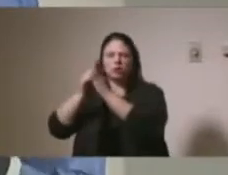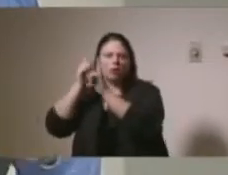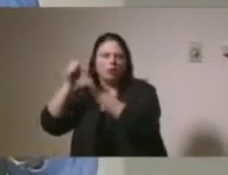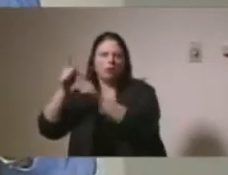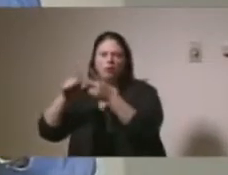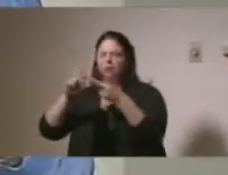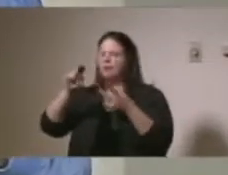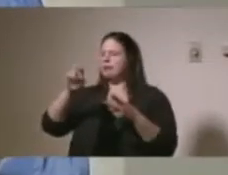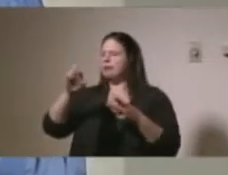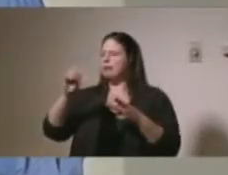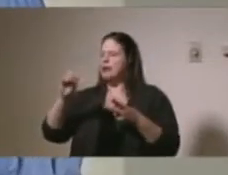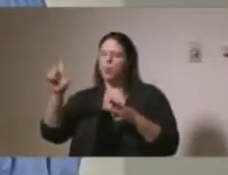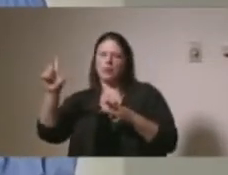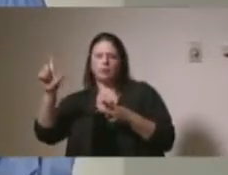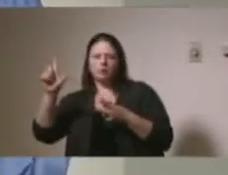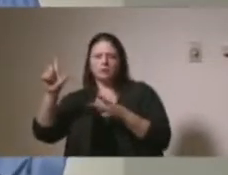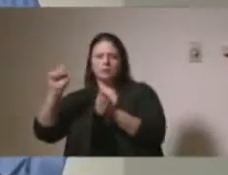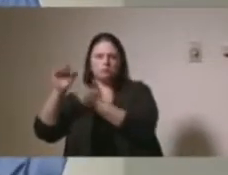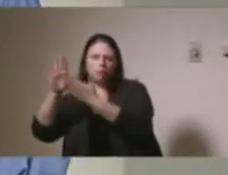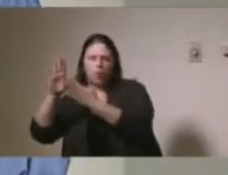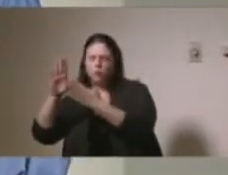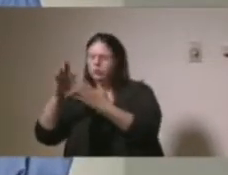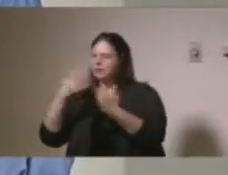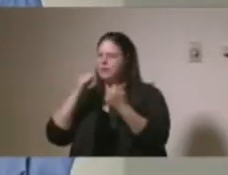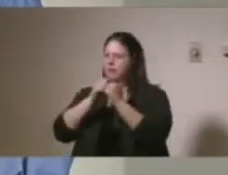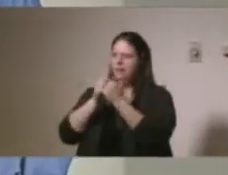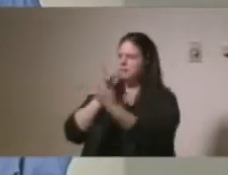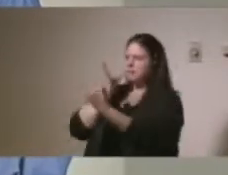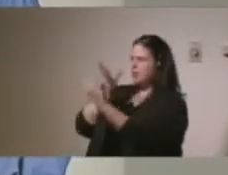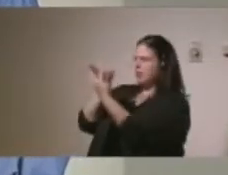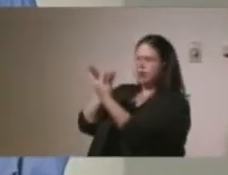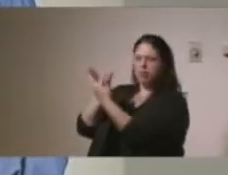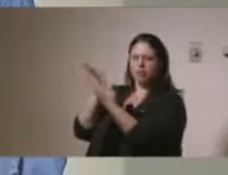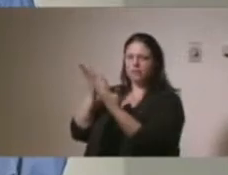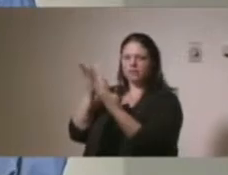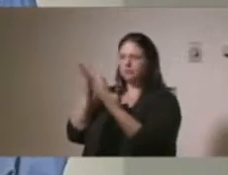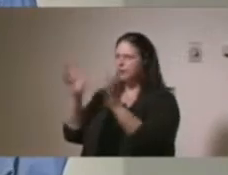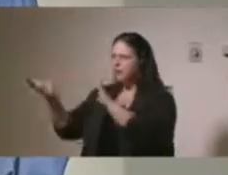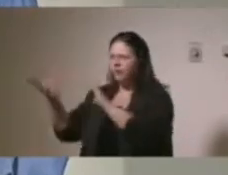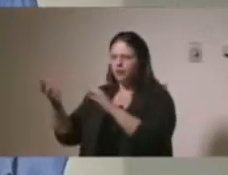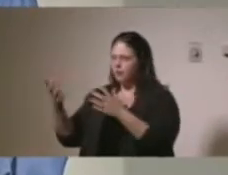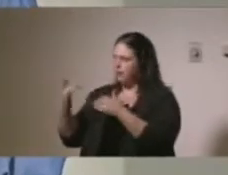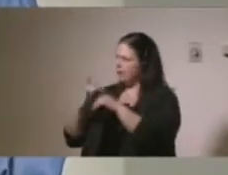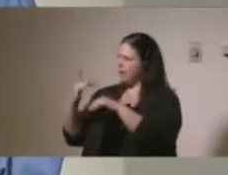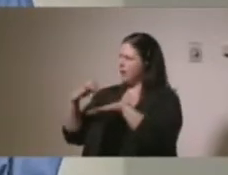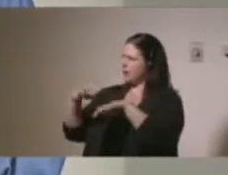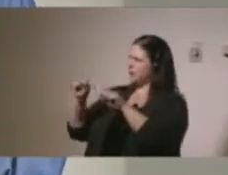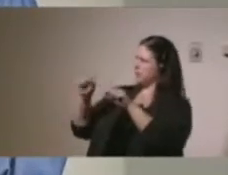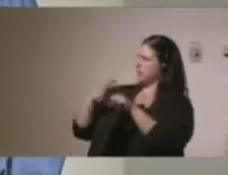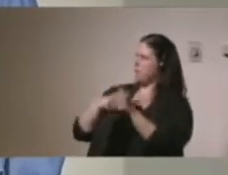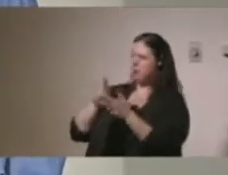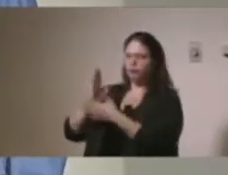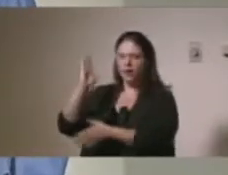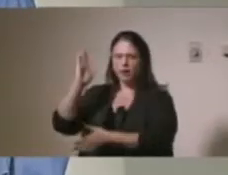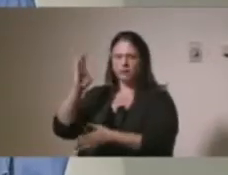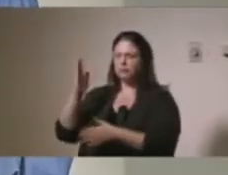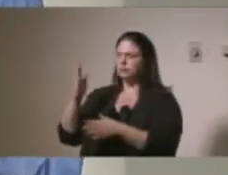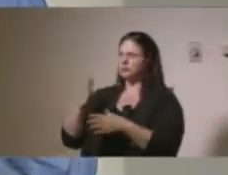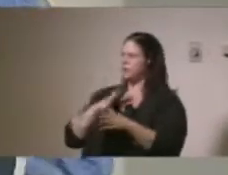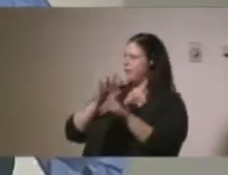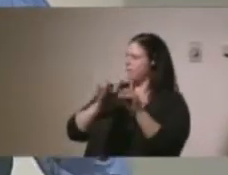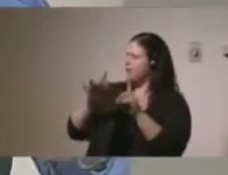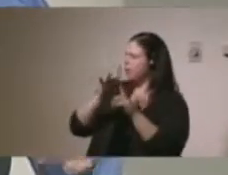saying, what was it that we had in common? It felt like our democracy is under attack, our rights were under attack, our environment, our